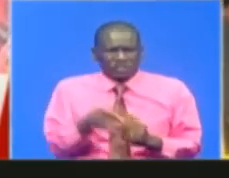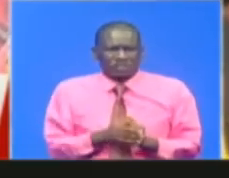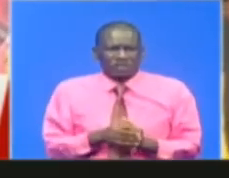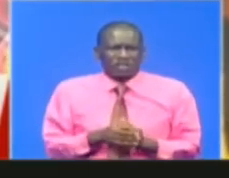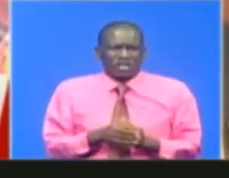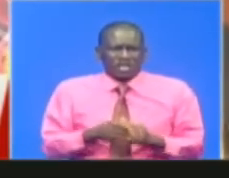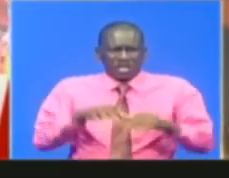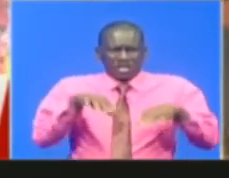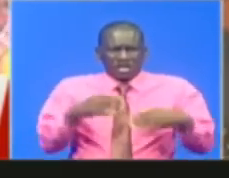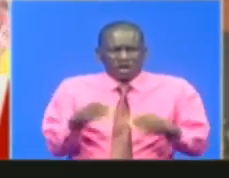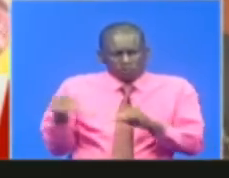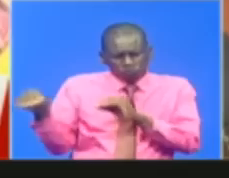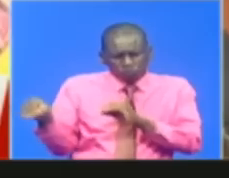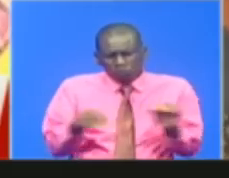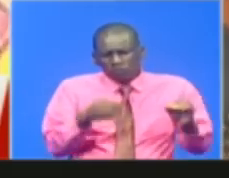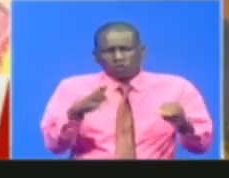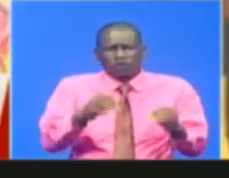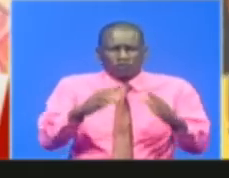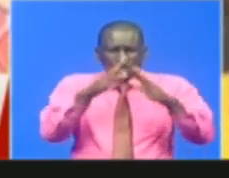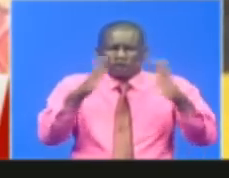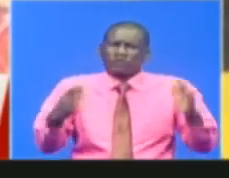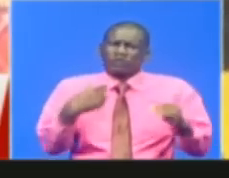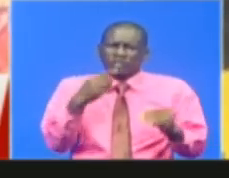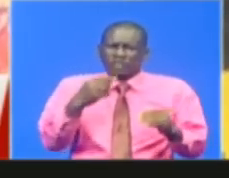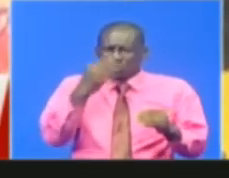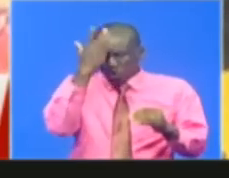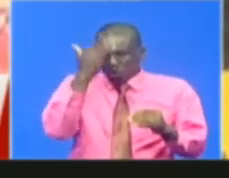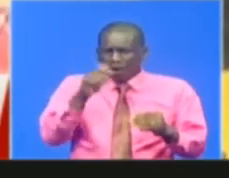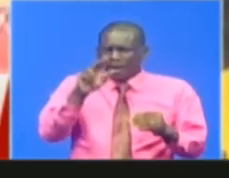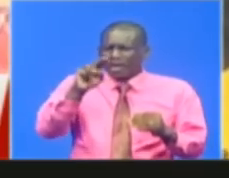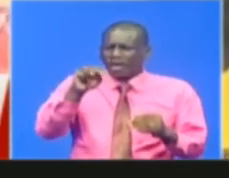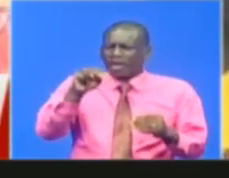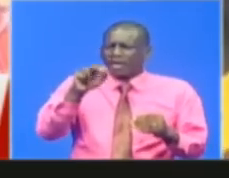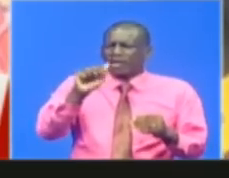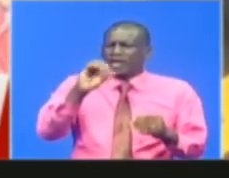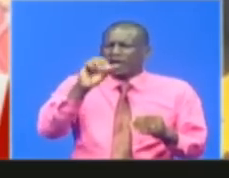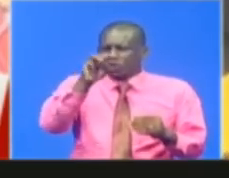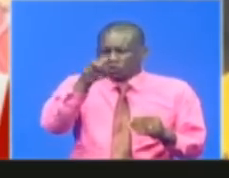alikuwa anatolewa kwa nyumba anasema why should Naomi look for another man while I'm still there.